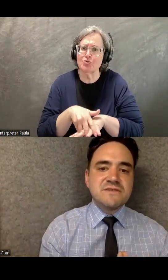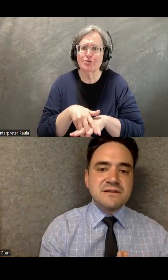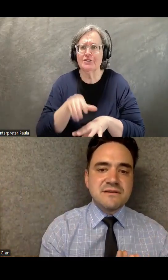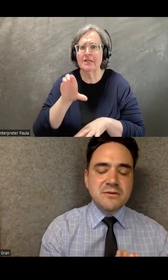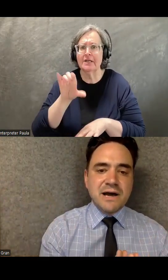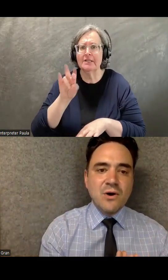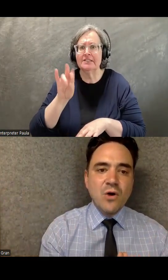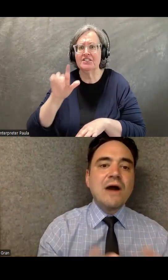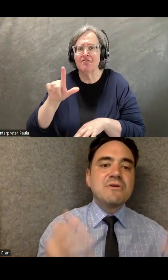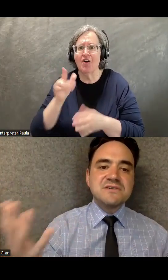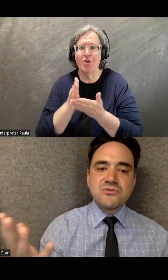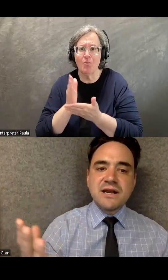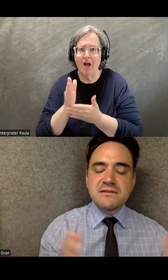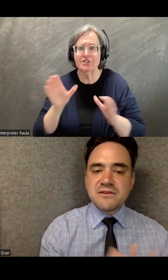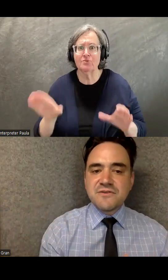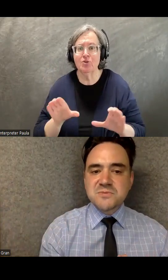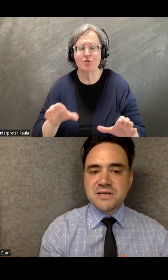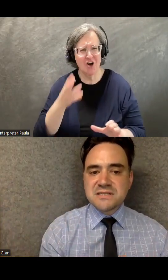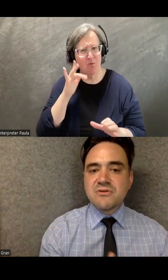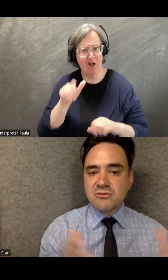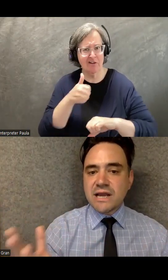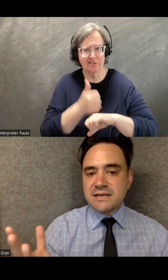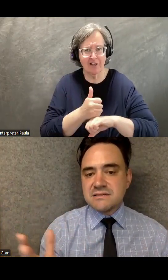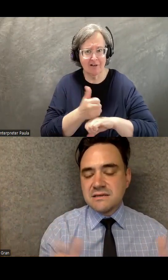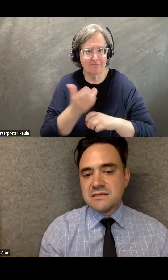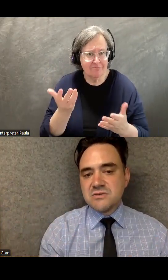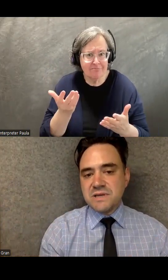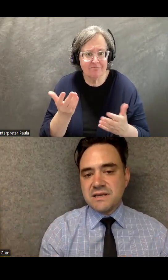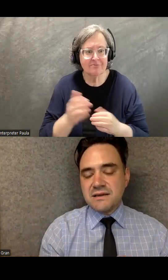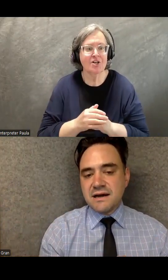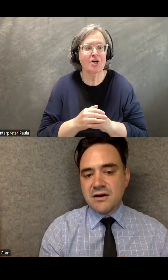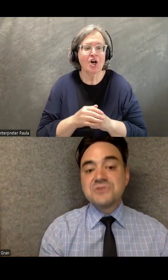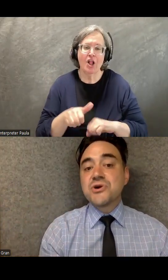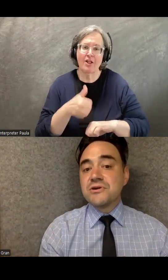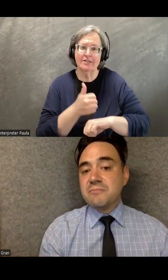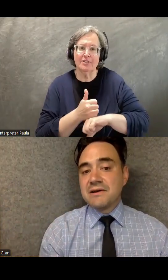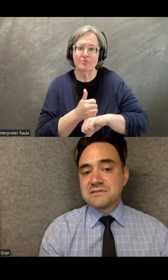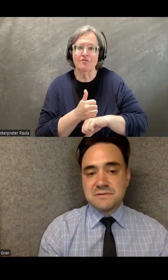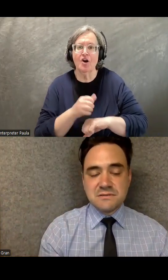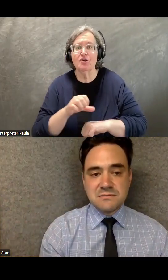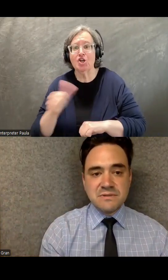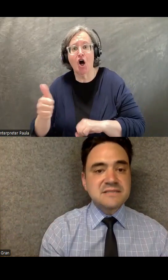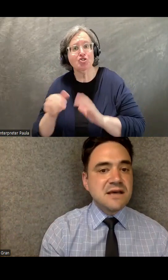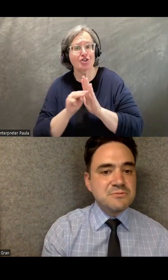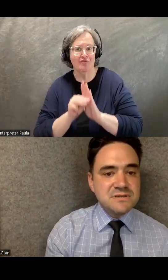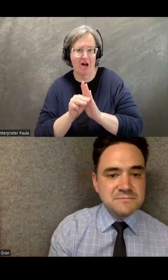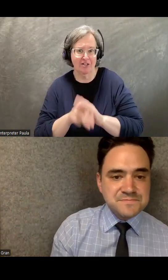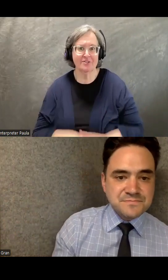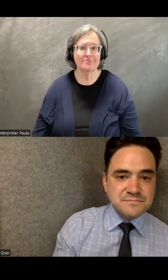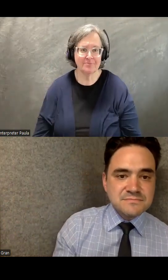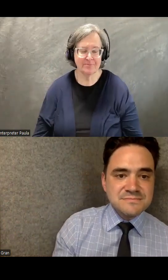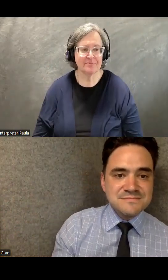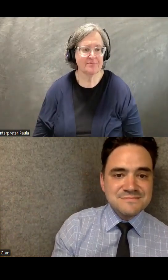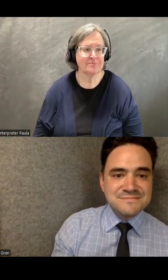history of it and think about, why were these created in the first place? They were created to be alternative models. Next slide, please.